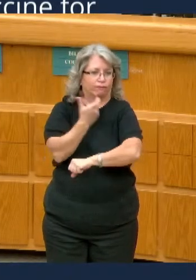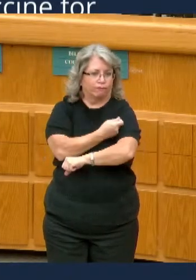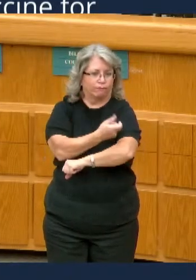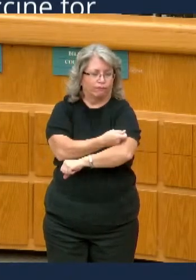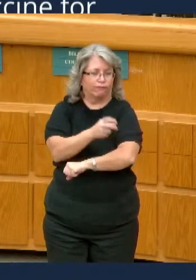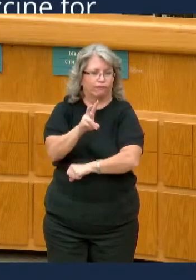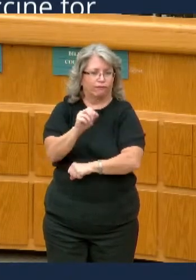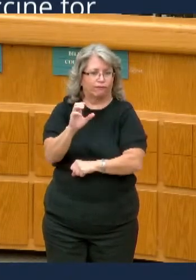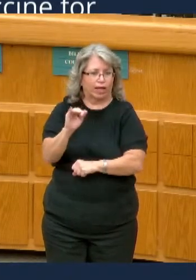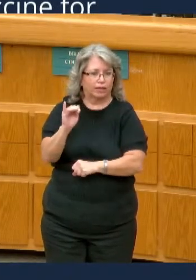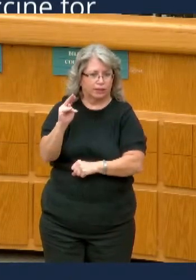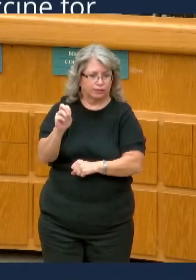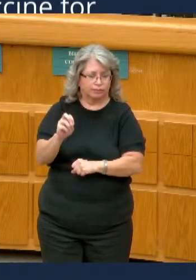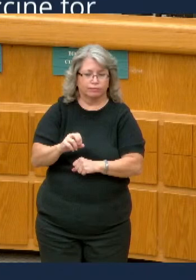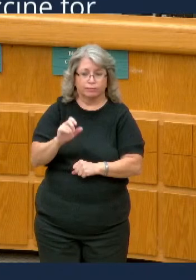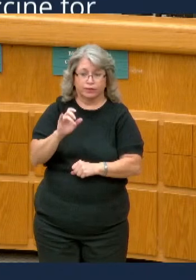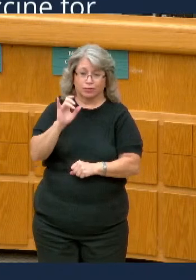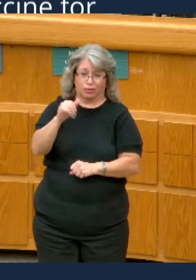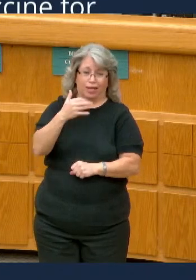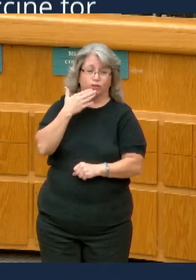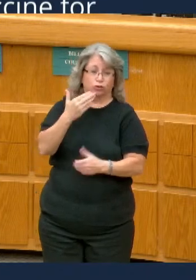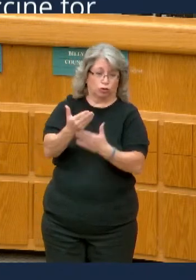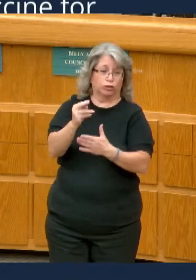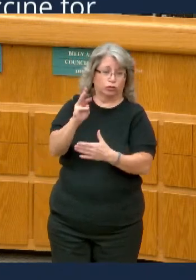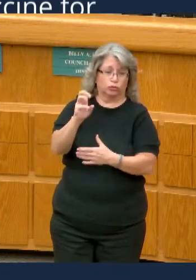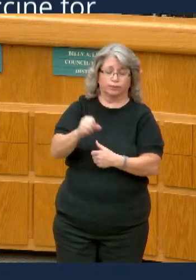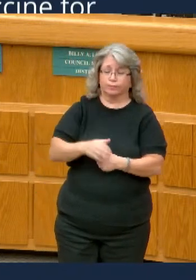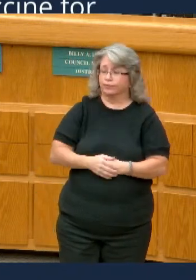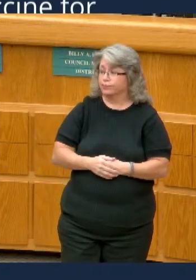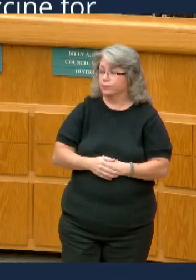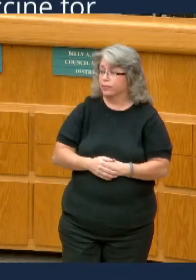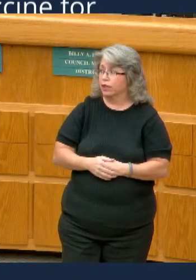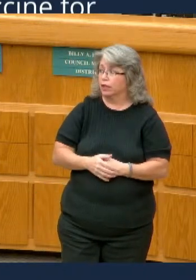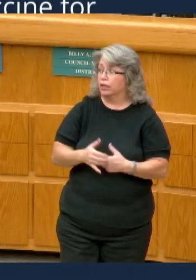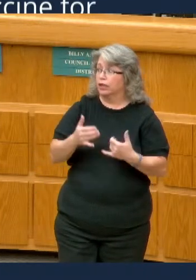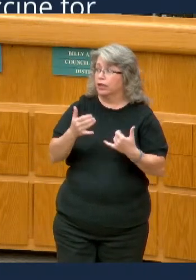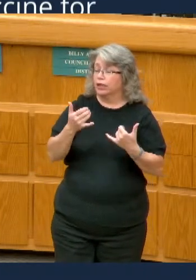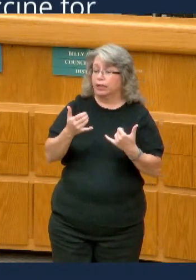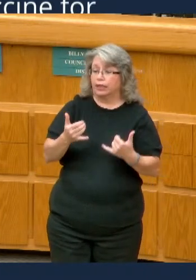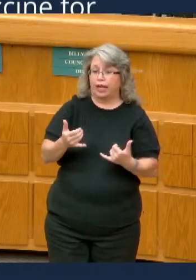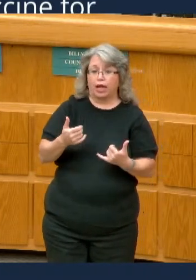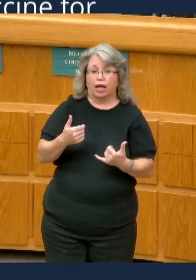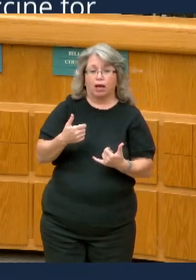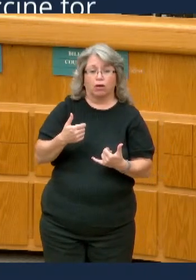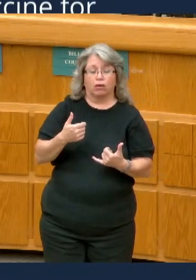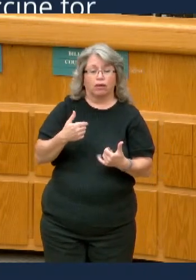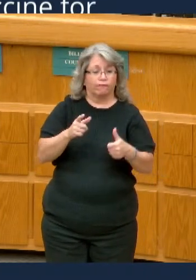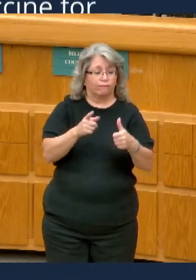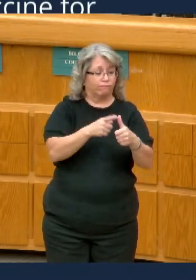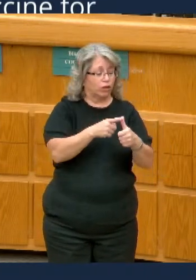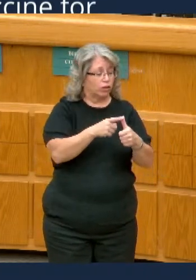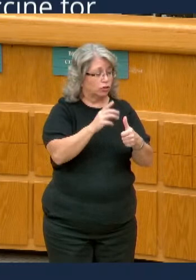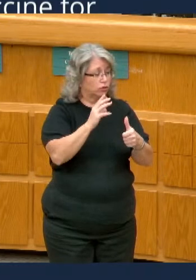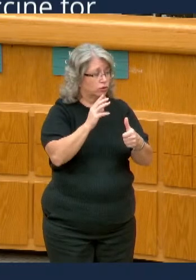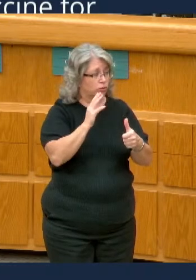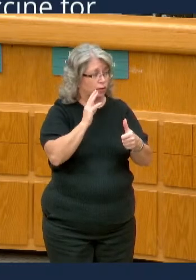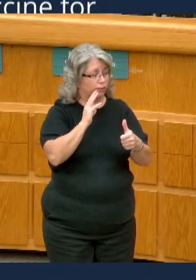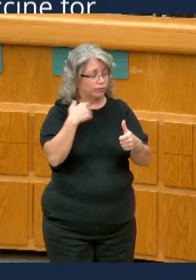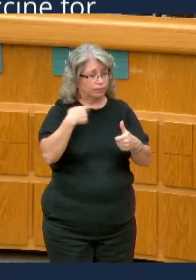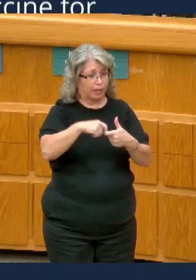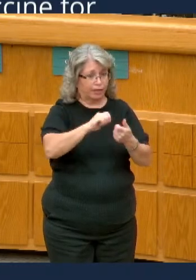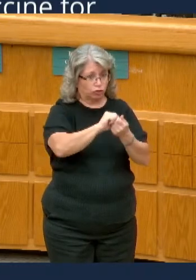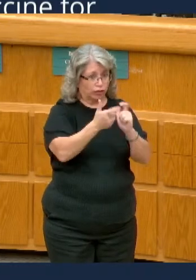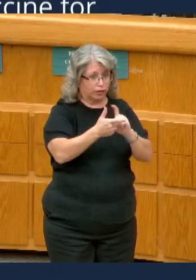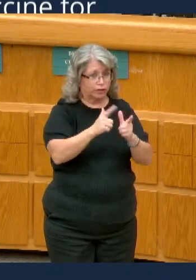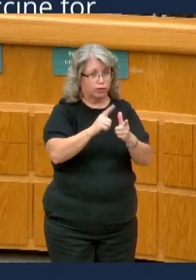good for those individuals that have gotten their monoclonals. I will now turn it over to Dr. Bird, but Gabby's going to do the translation first, and